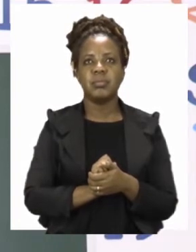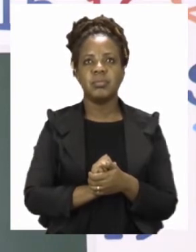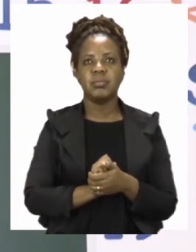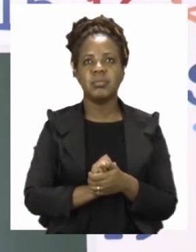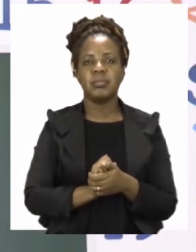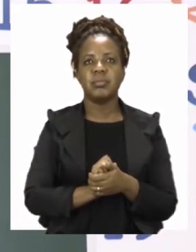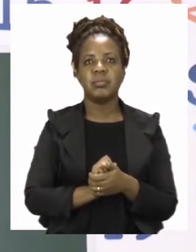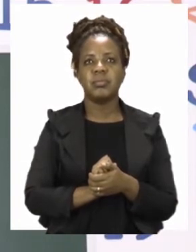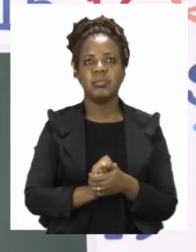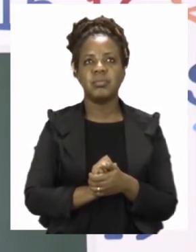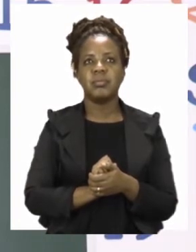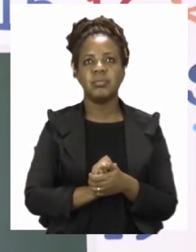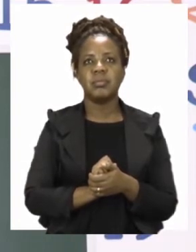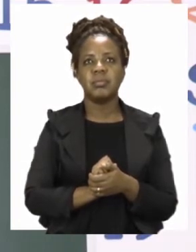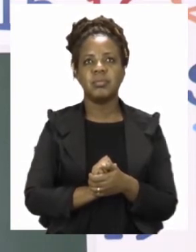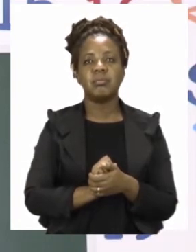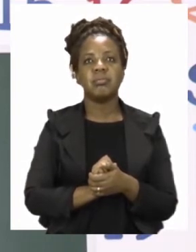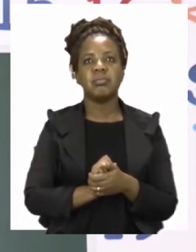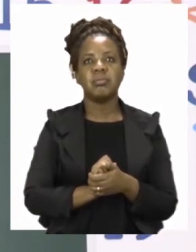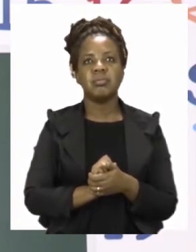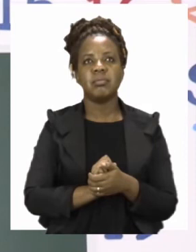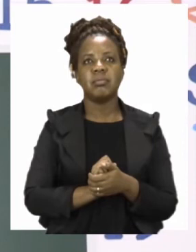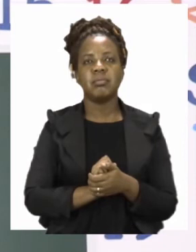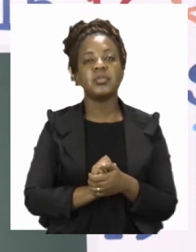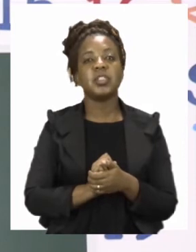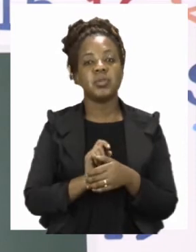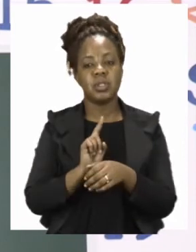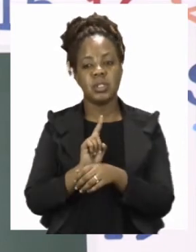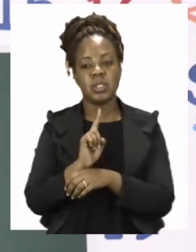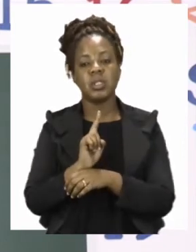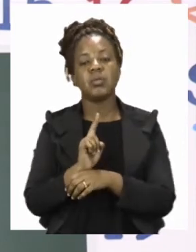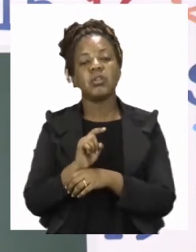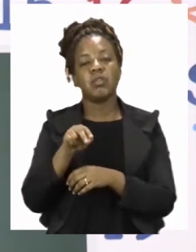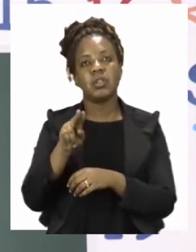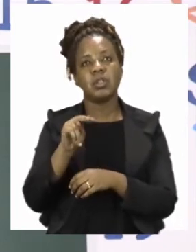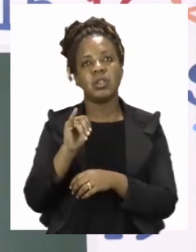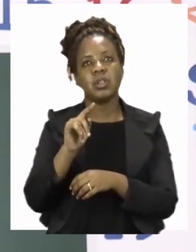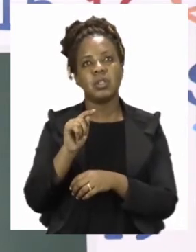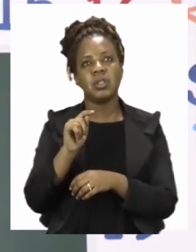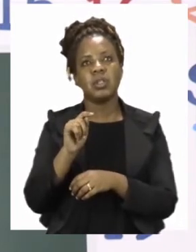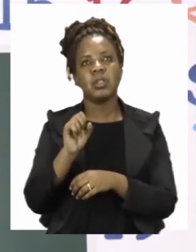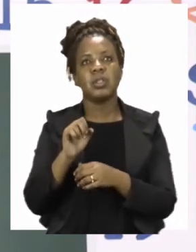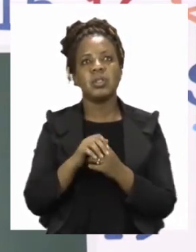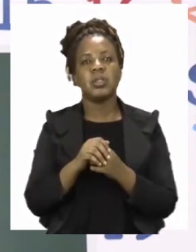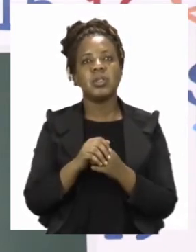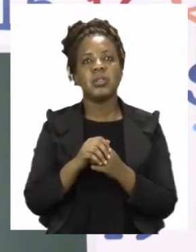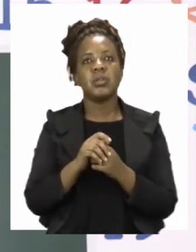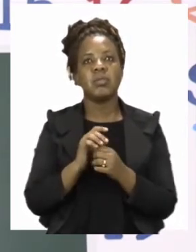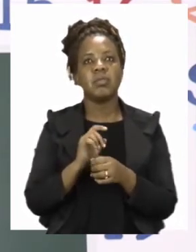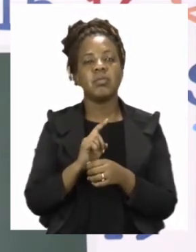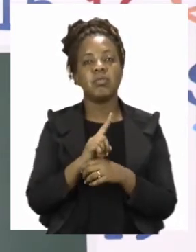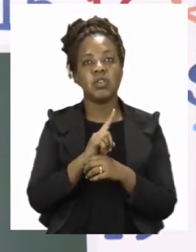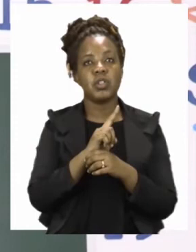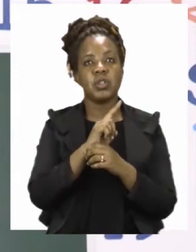439. So we want to take that number now and move on by doing the next step